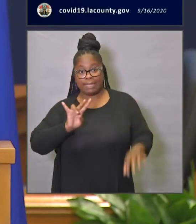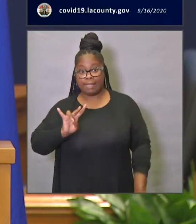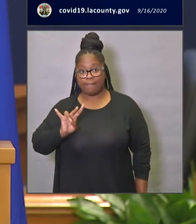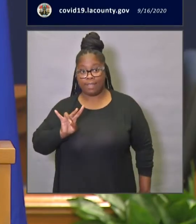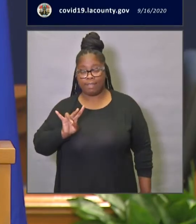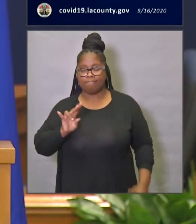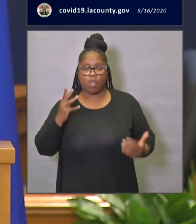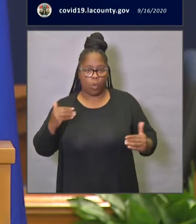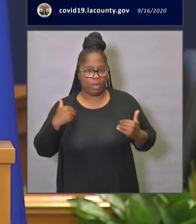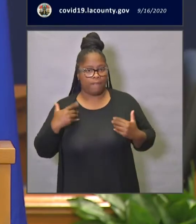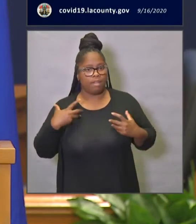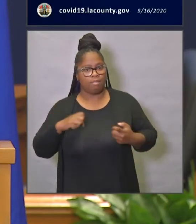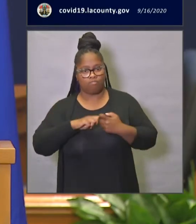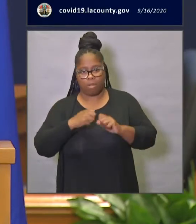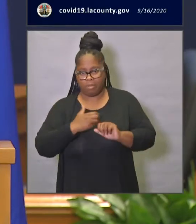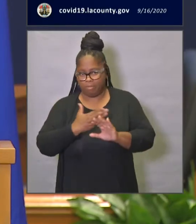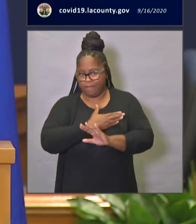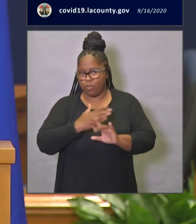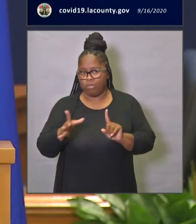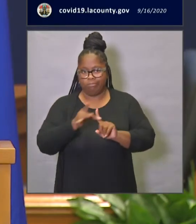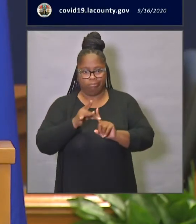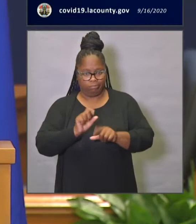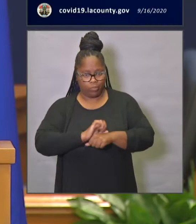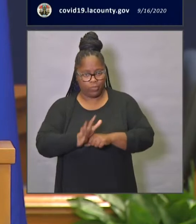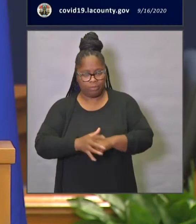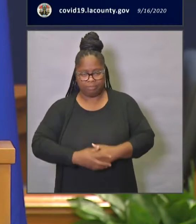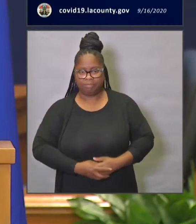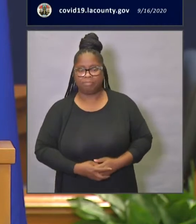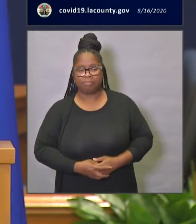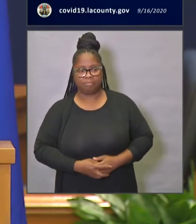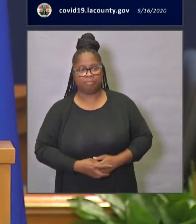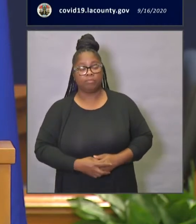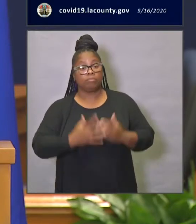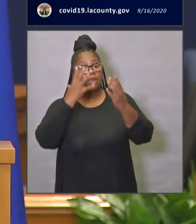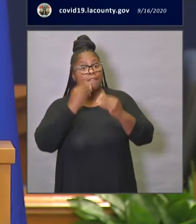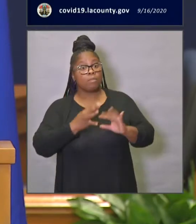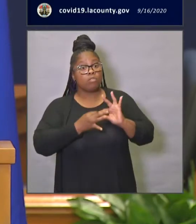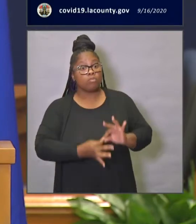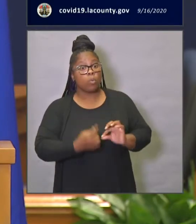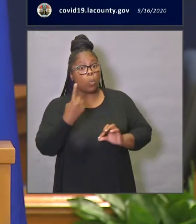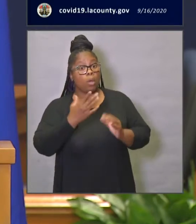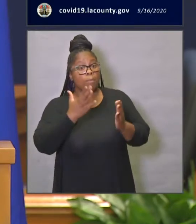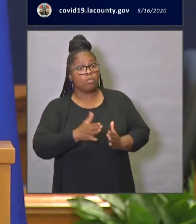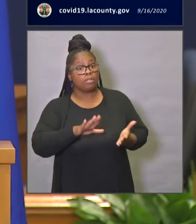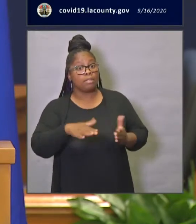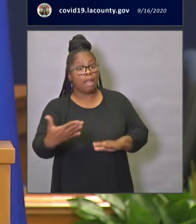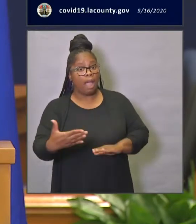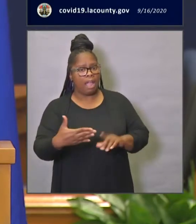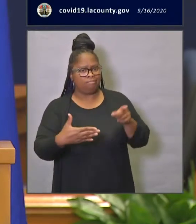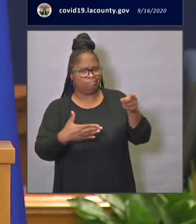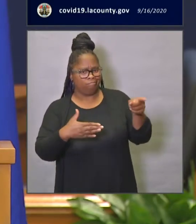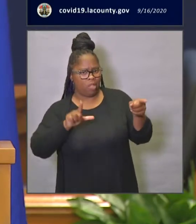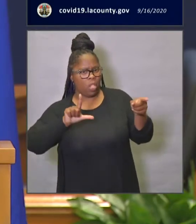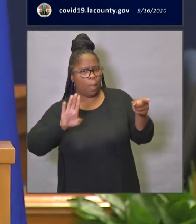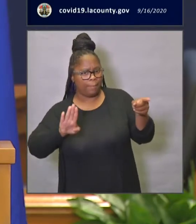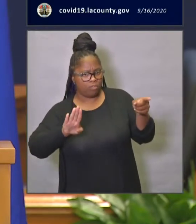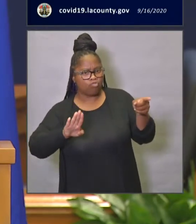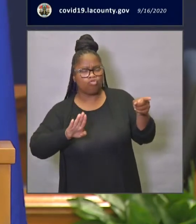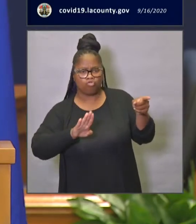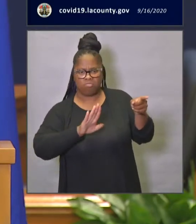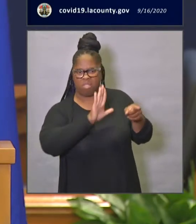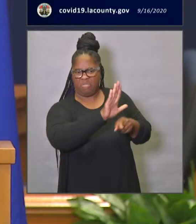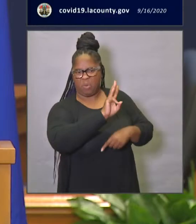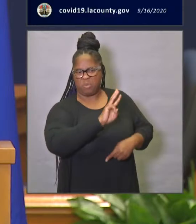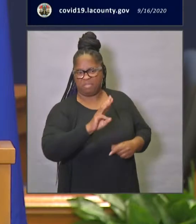people in this age group had underlying health conditions. The information on the one death that's being reported by the City of Long Beach is available